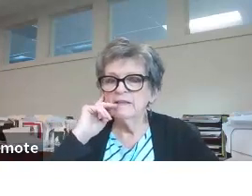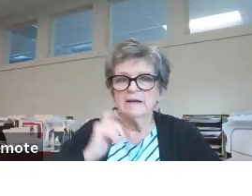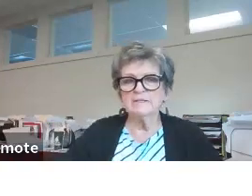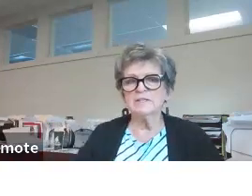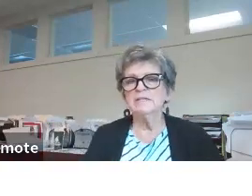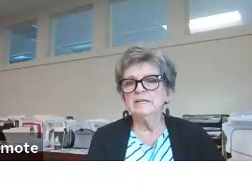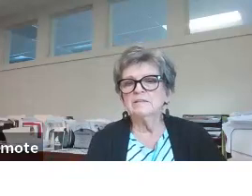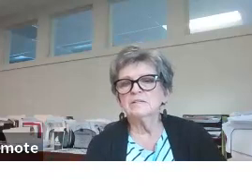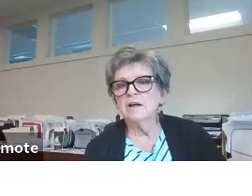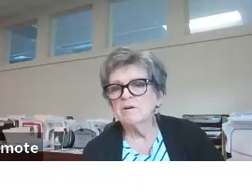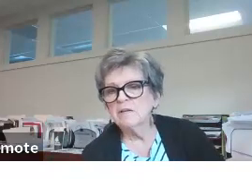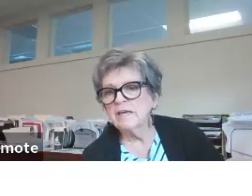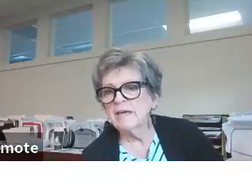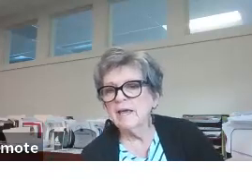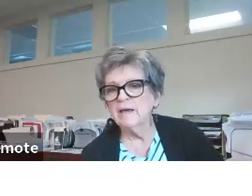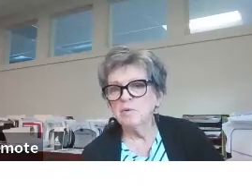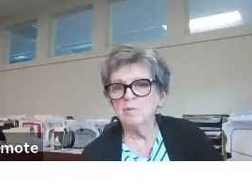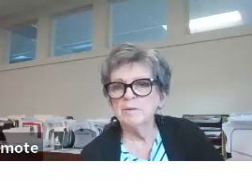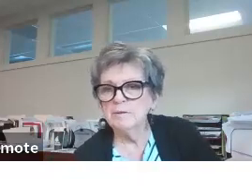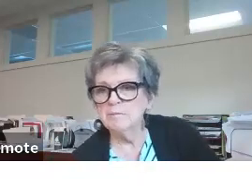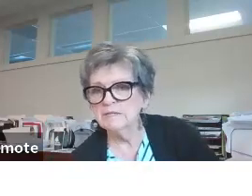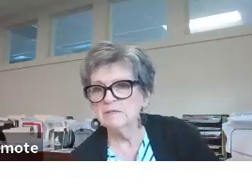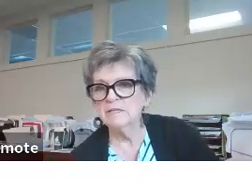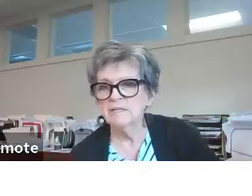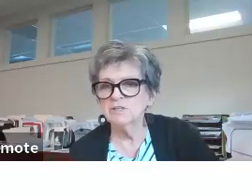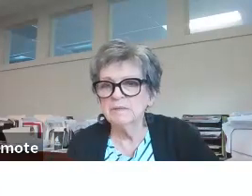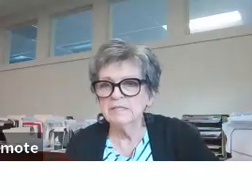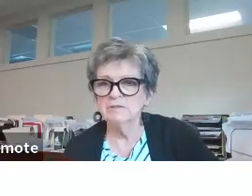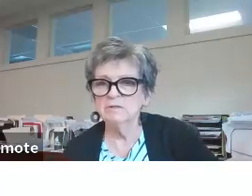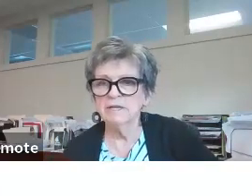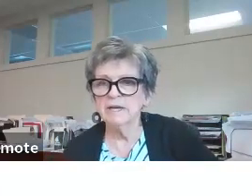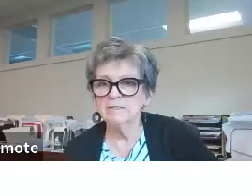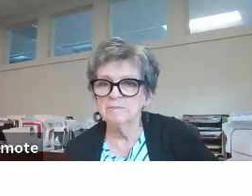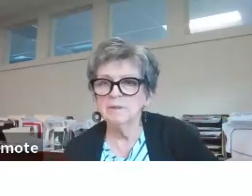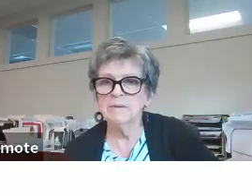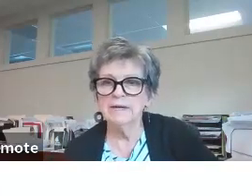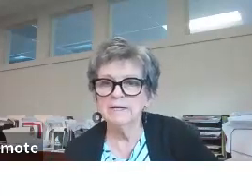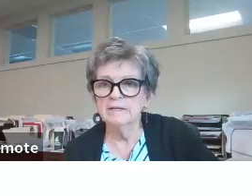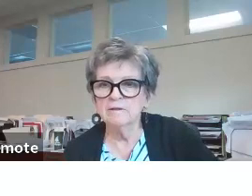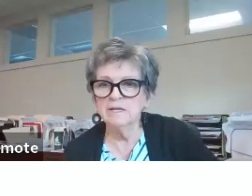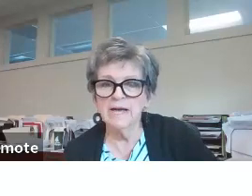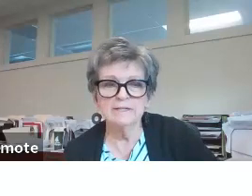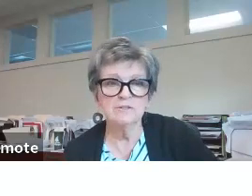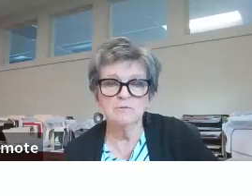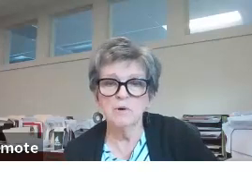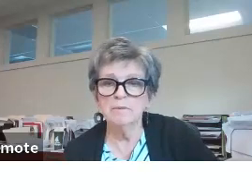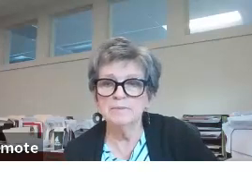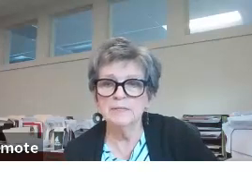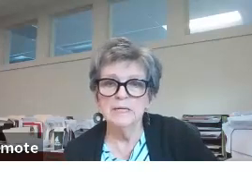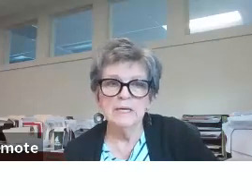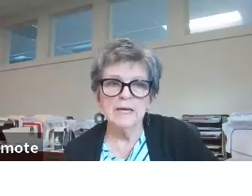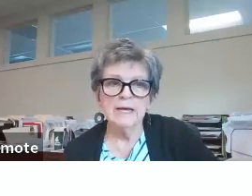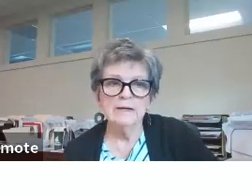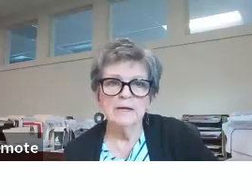and that isn't necessarily a permanent mental condition, but it's certainly a symptom, and it has its own